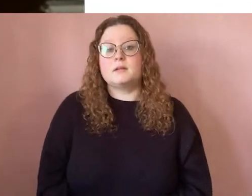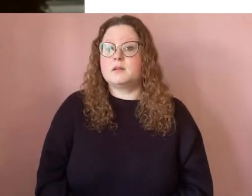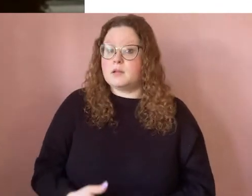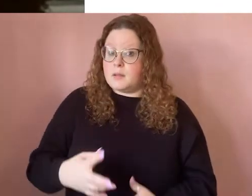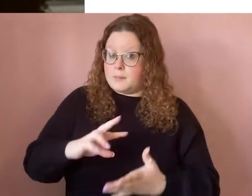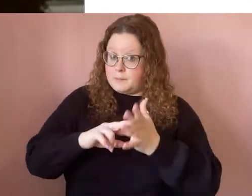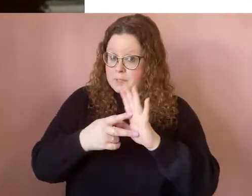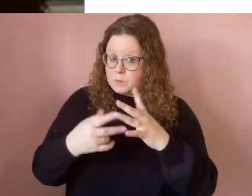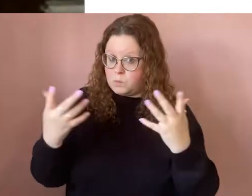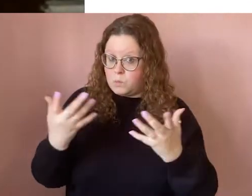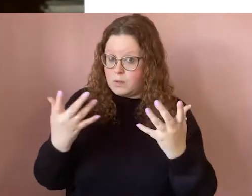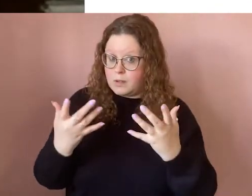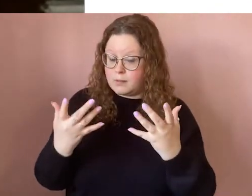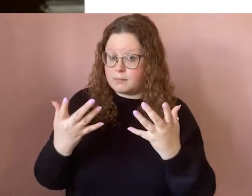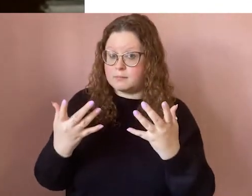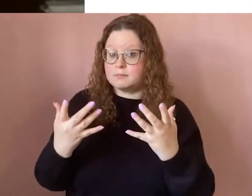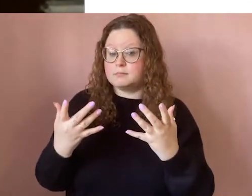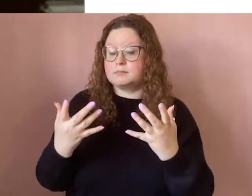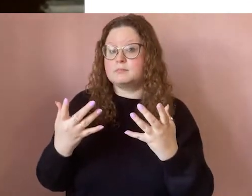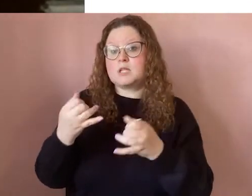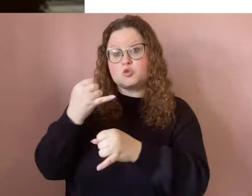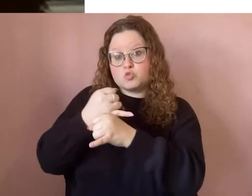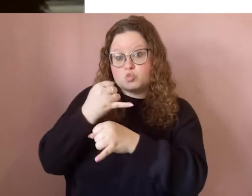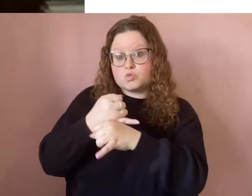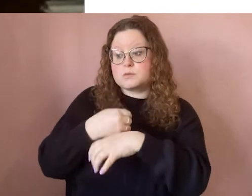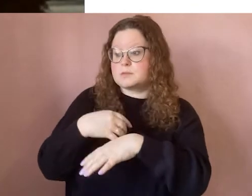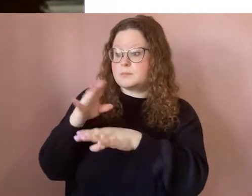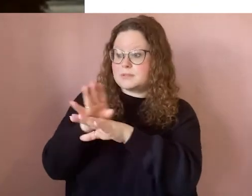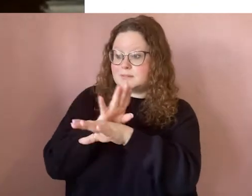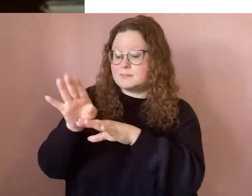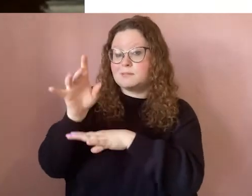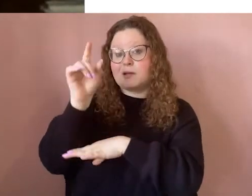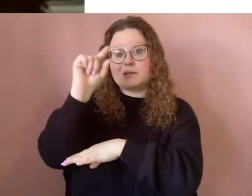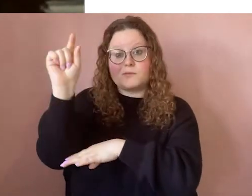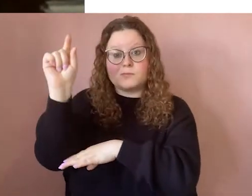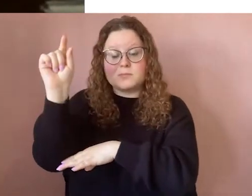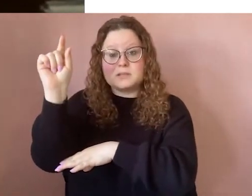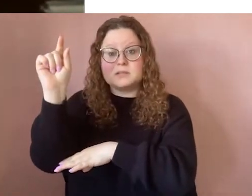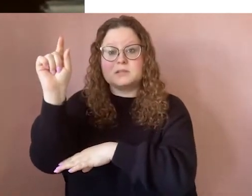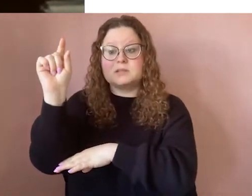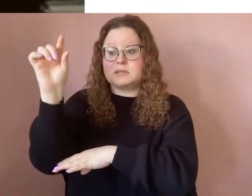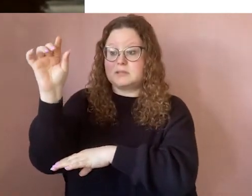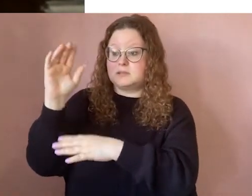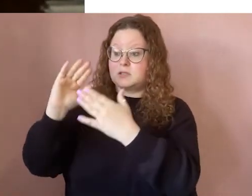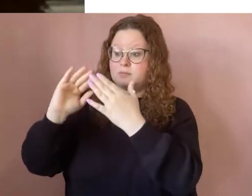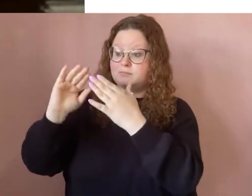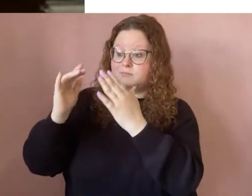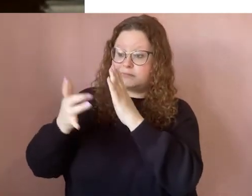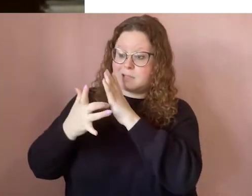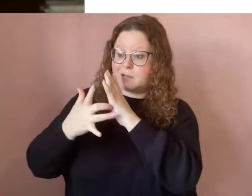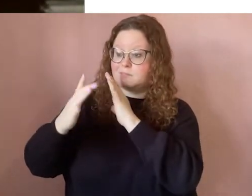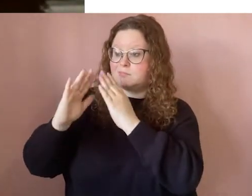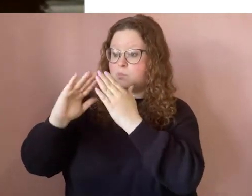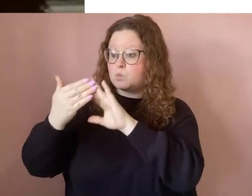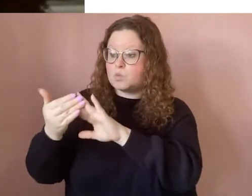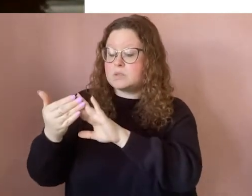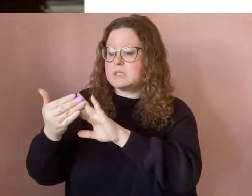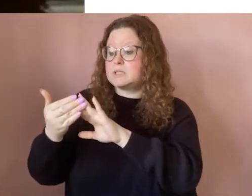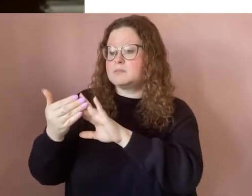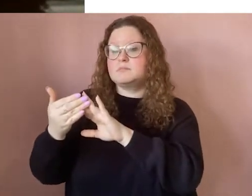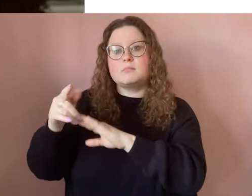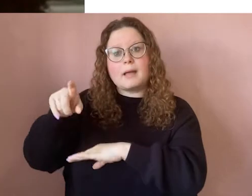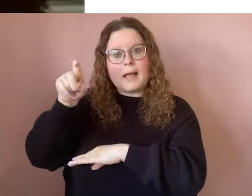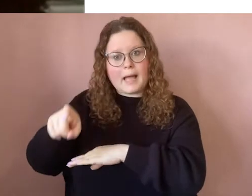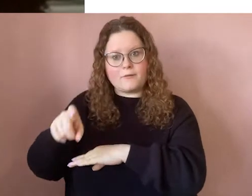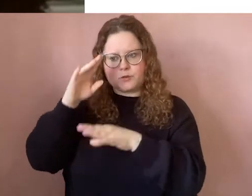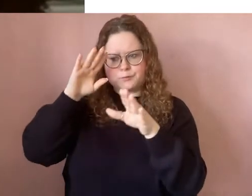intent by institutions, including business and government, small business, big business, institutions of higher